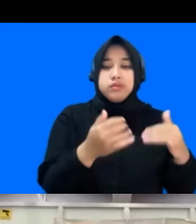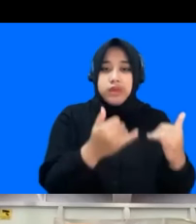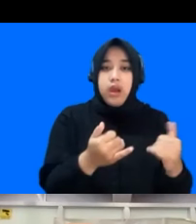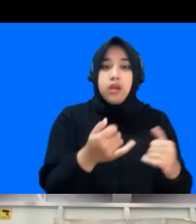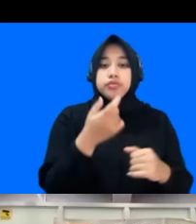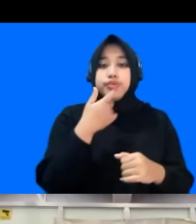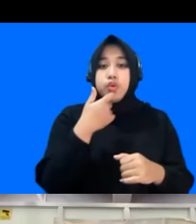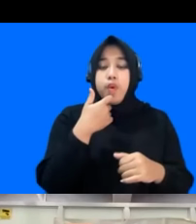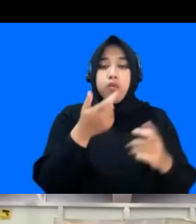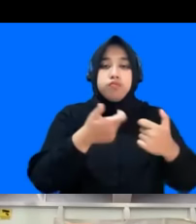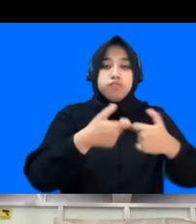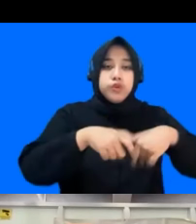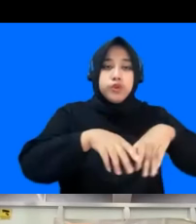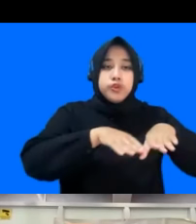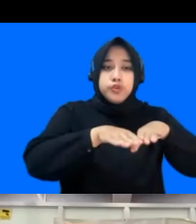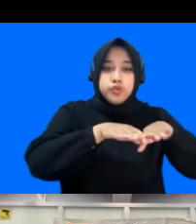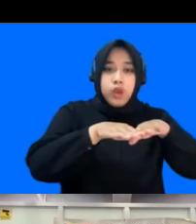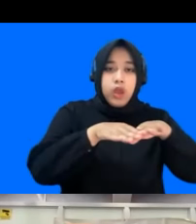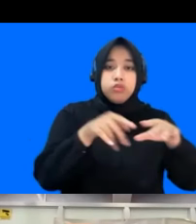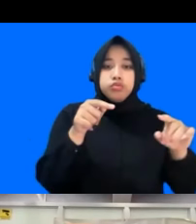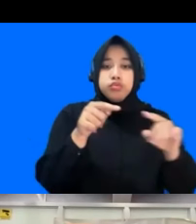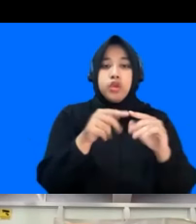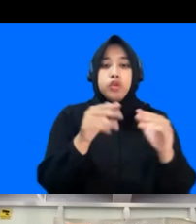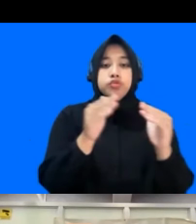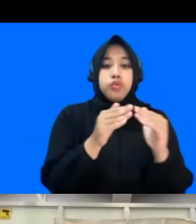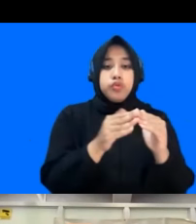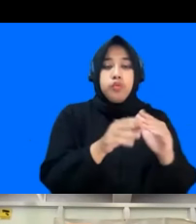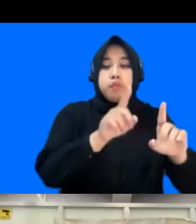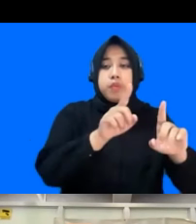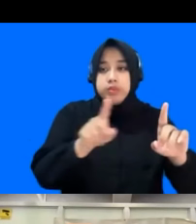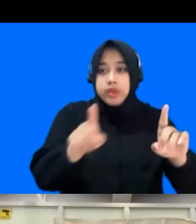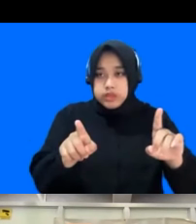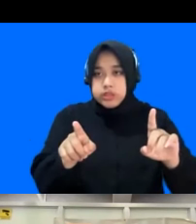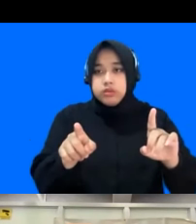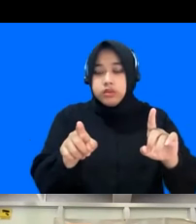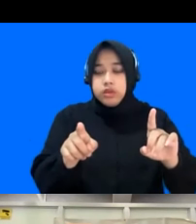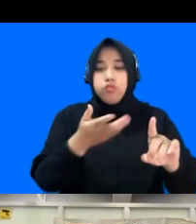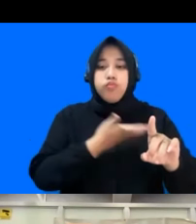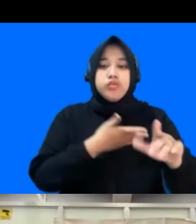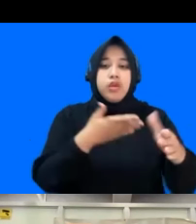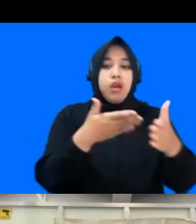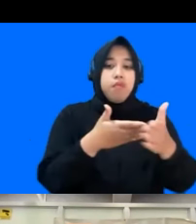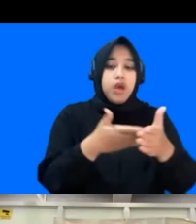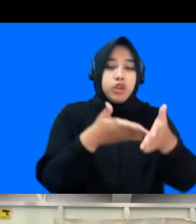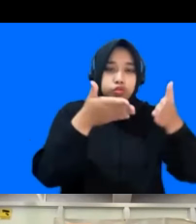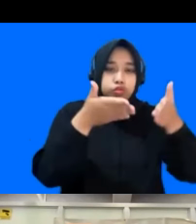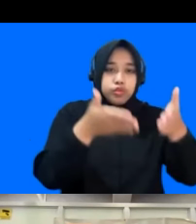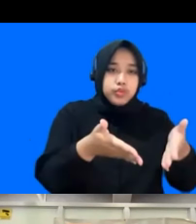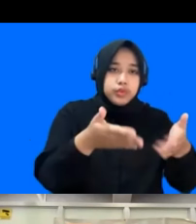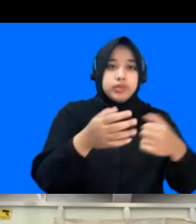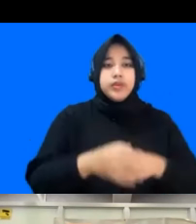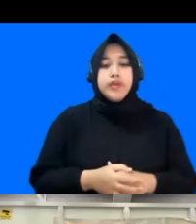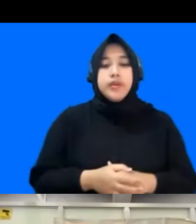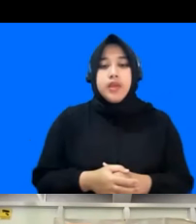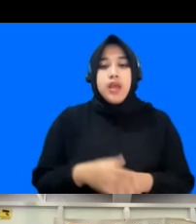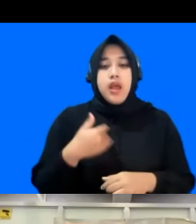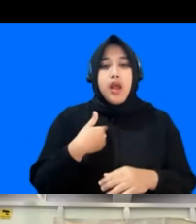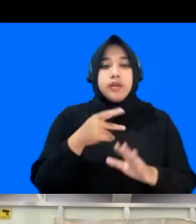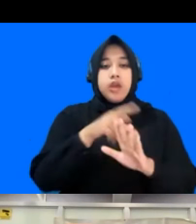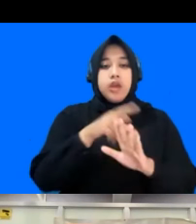provide. Secondly, we also run workshops and a makerspace where we invite people, persons with disabilities,